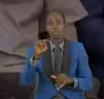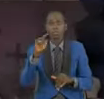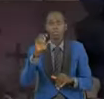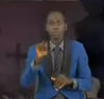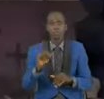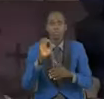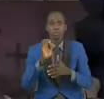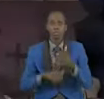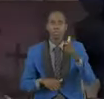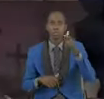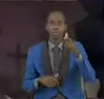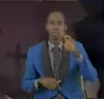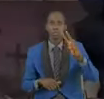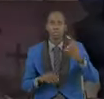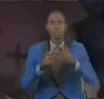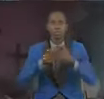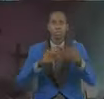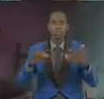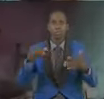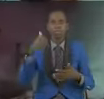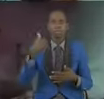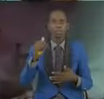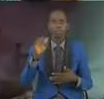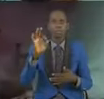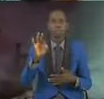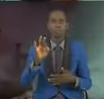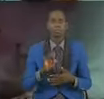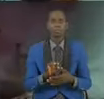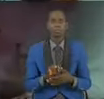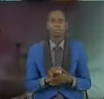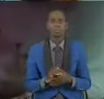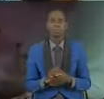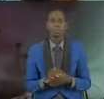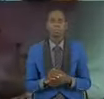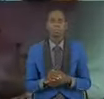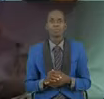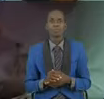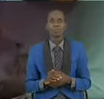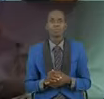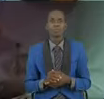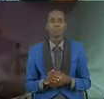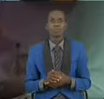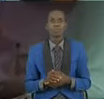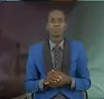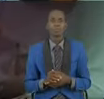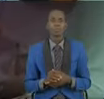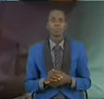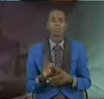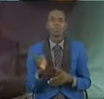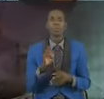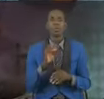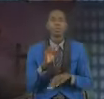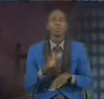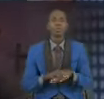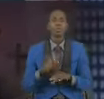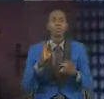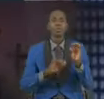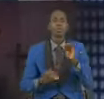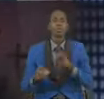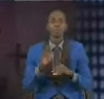chapter 26, reading from verse 19. Whereupon, O King